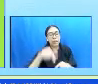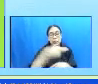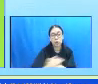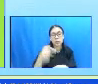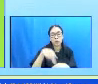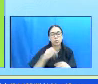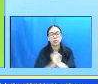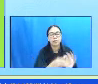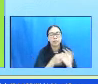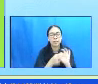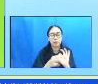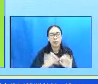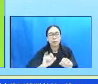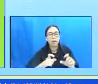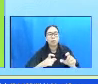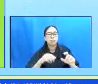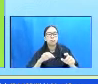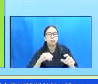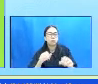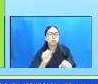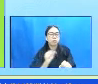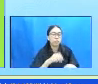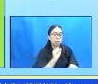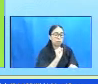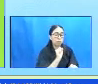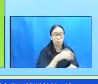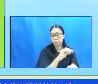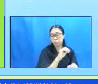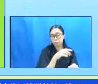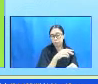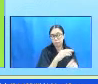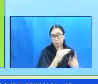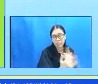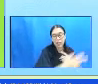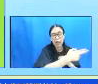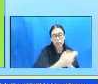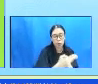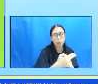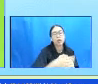it addresses the climate problems. And